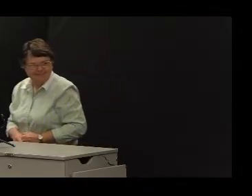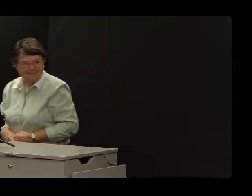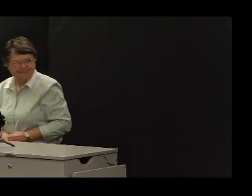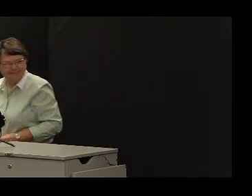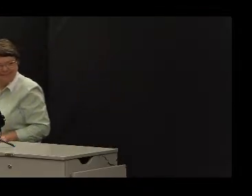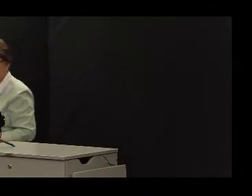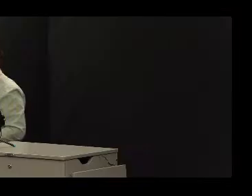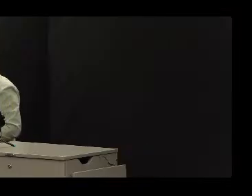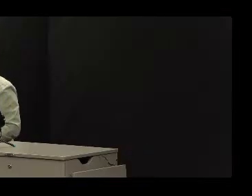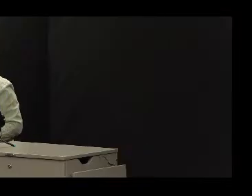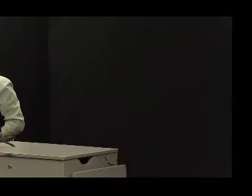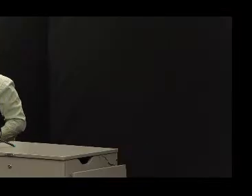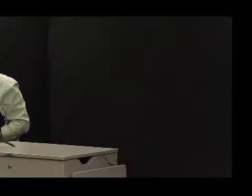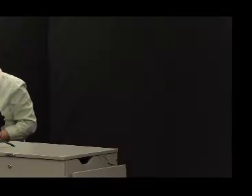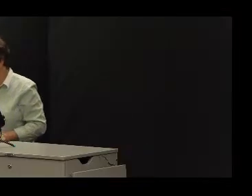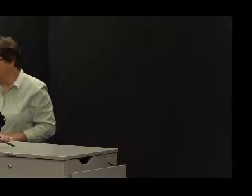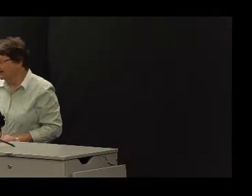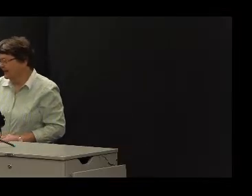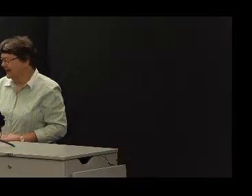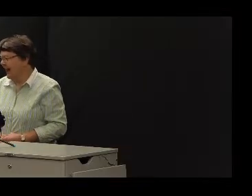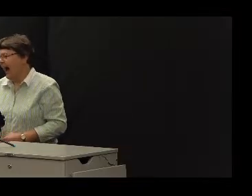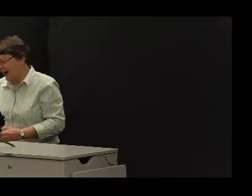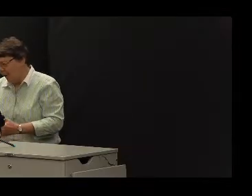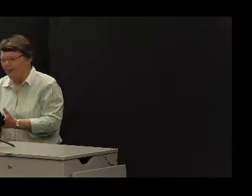flowers around that.